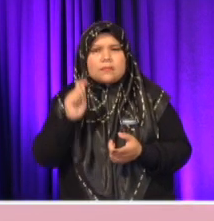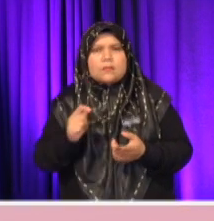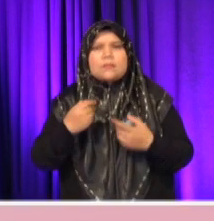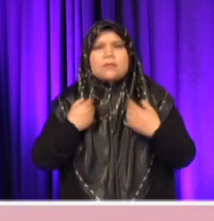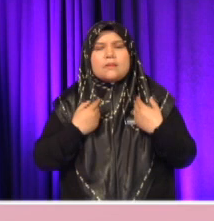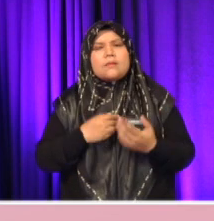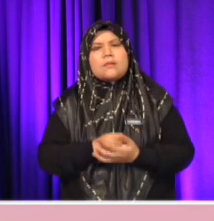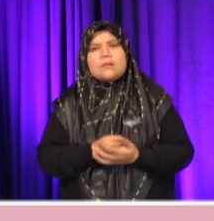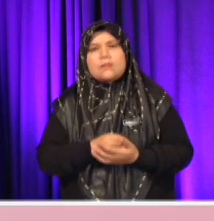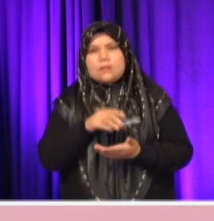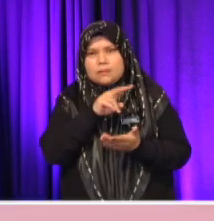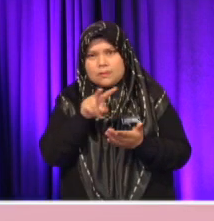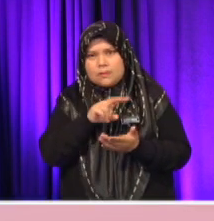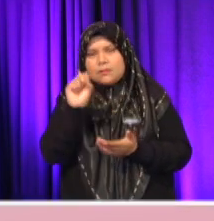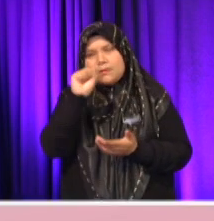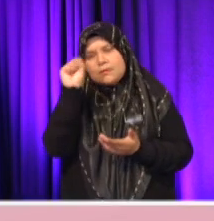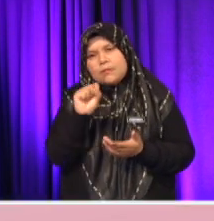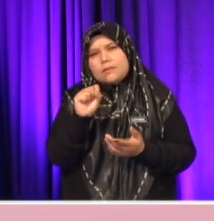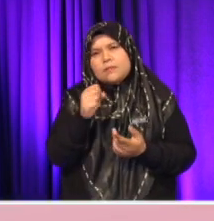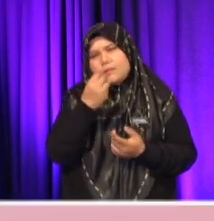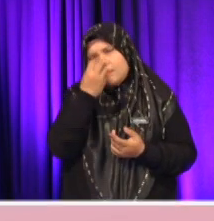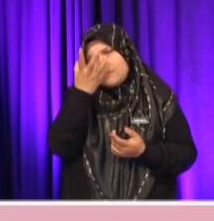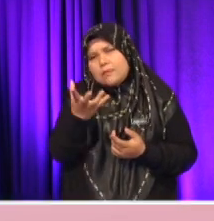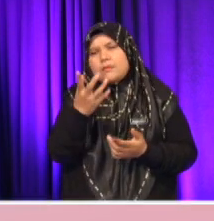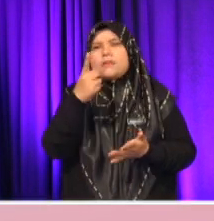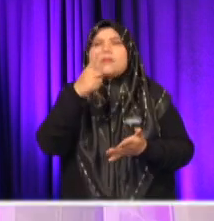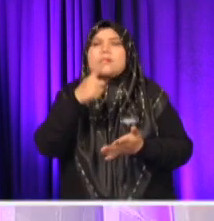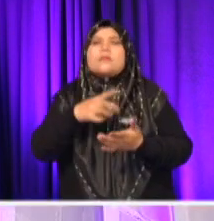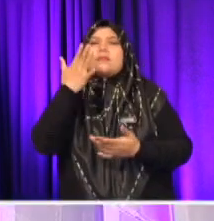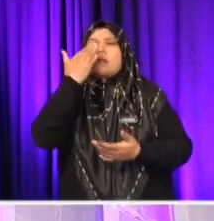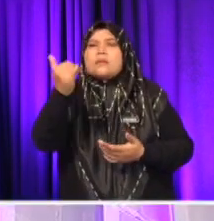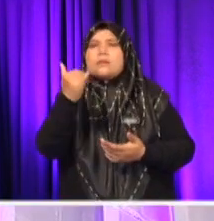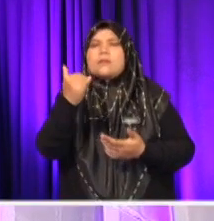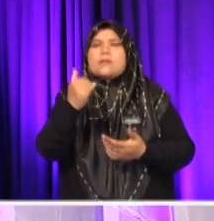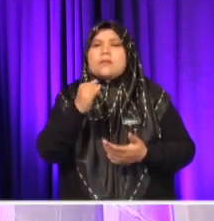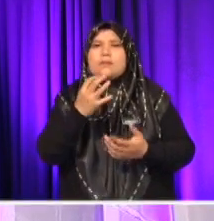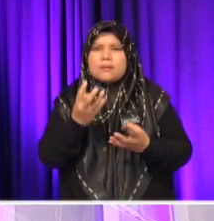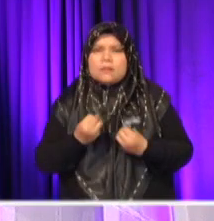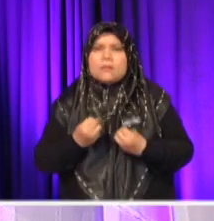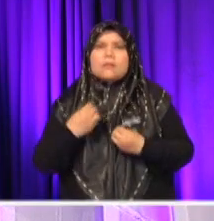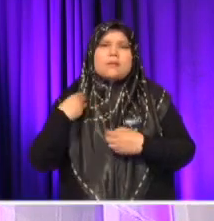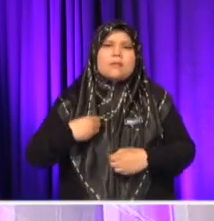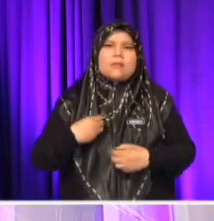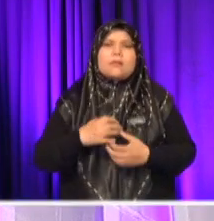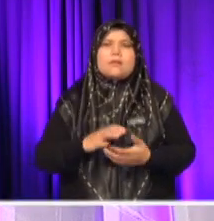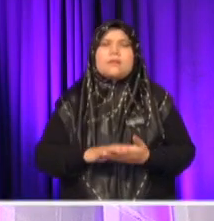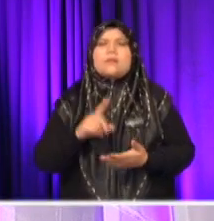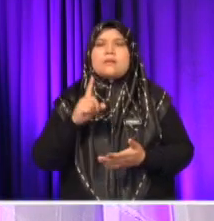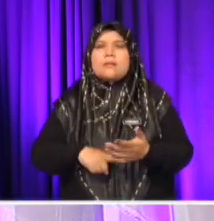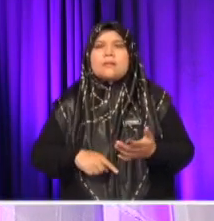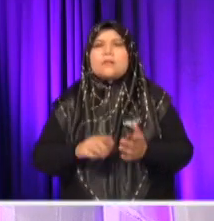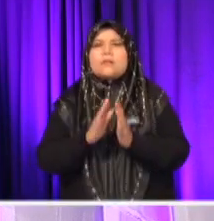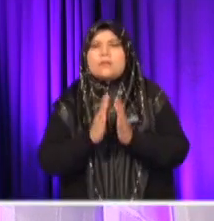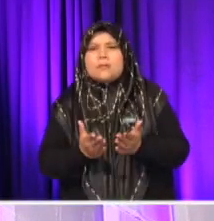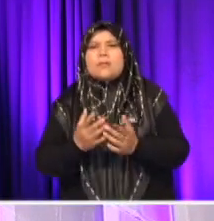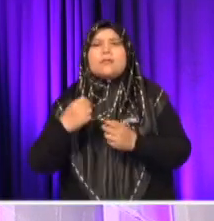Okay, so based on the question, we need to explain why I want it back from Ellie. What back? The book. The